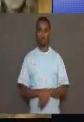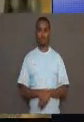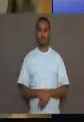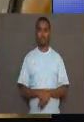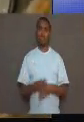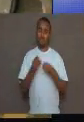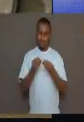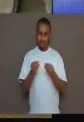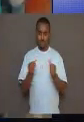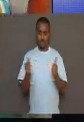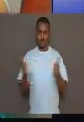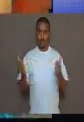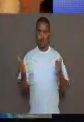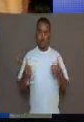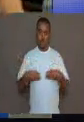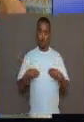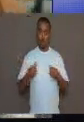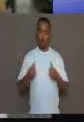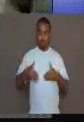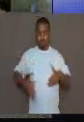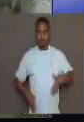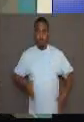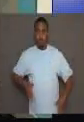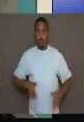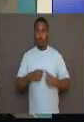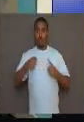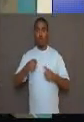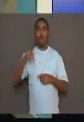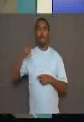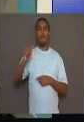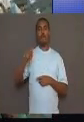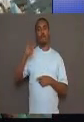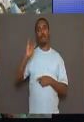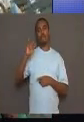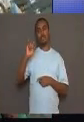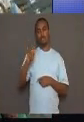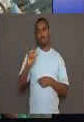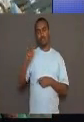The soft cotton for the pockets comes from Pakistan.